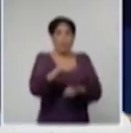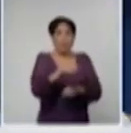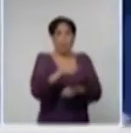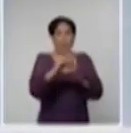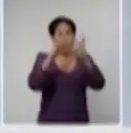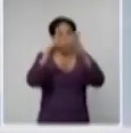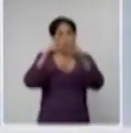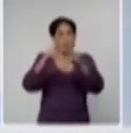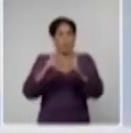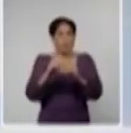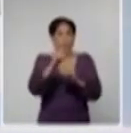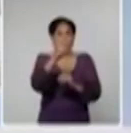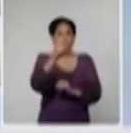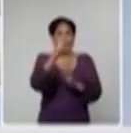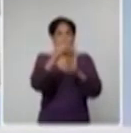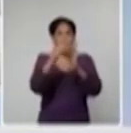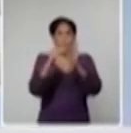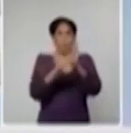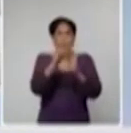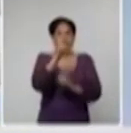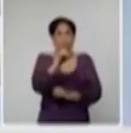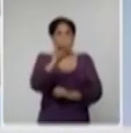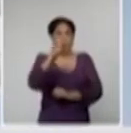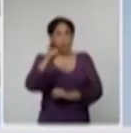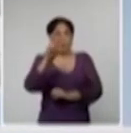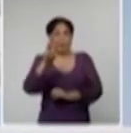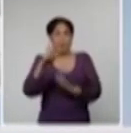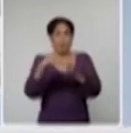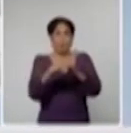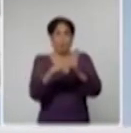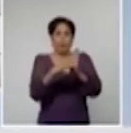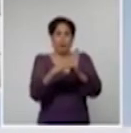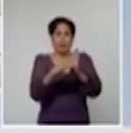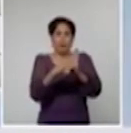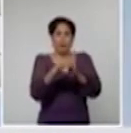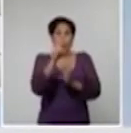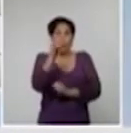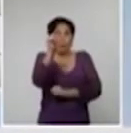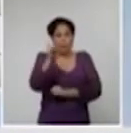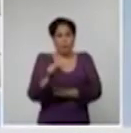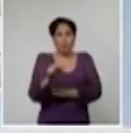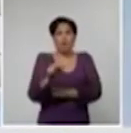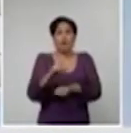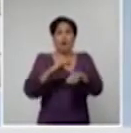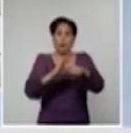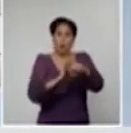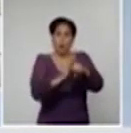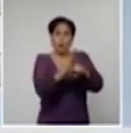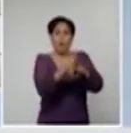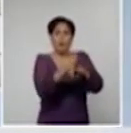currently reporting COVID-19 cases, the number is of